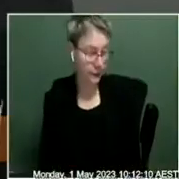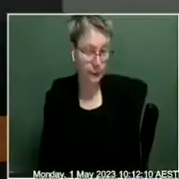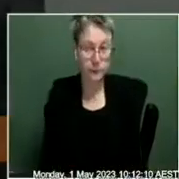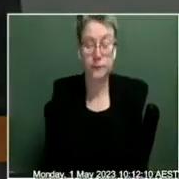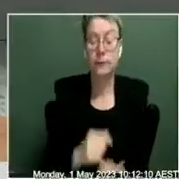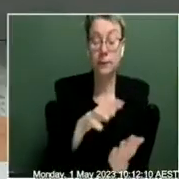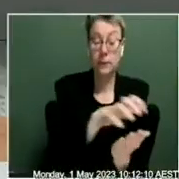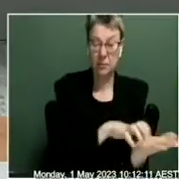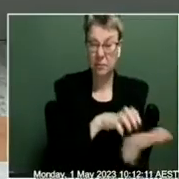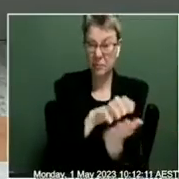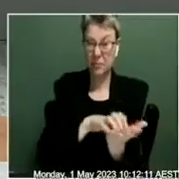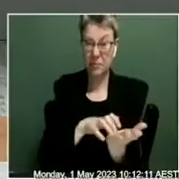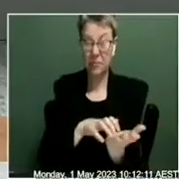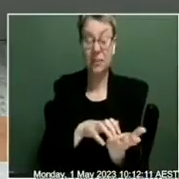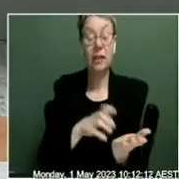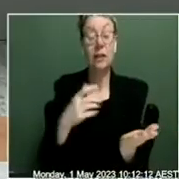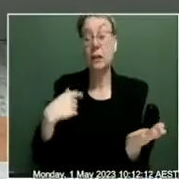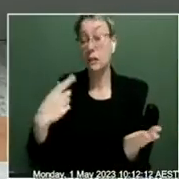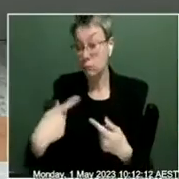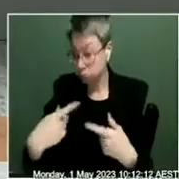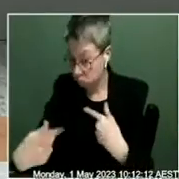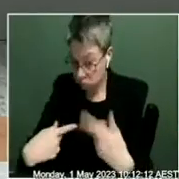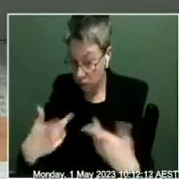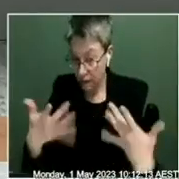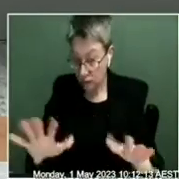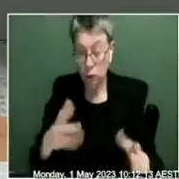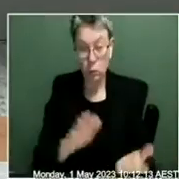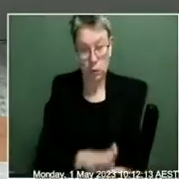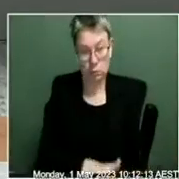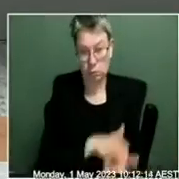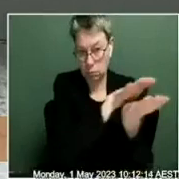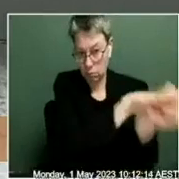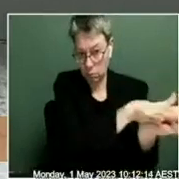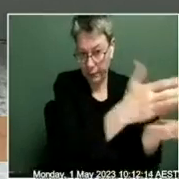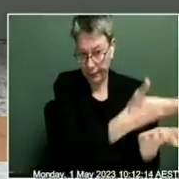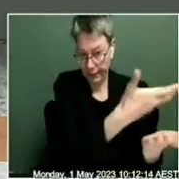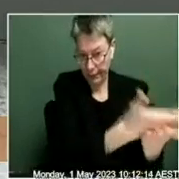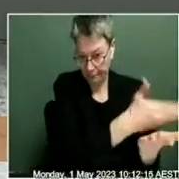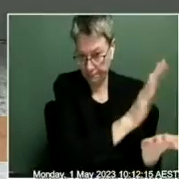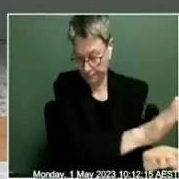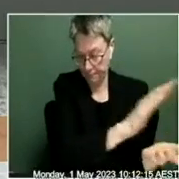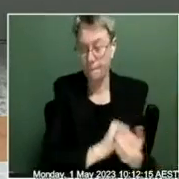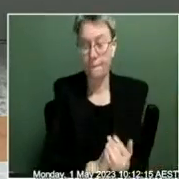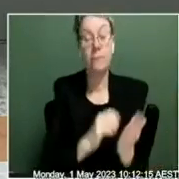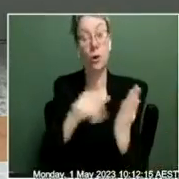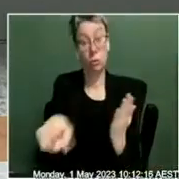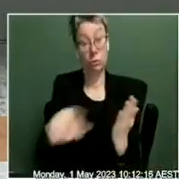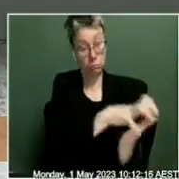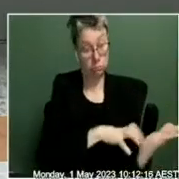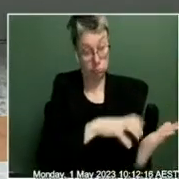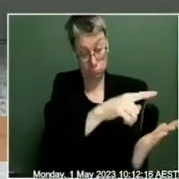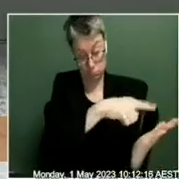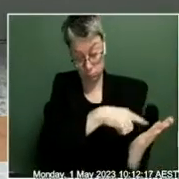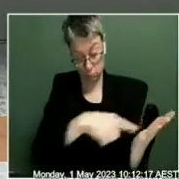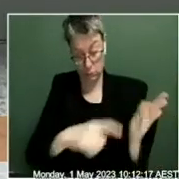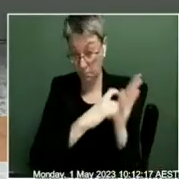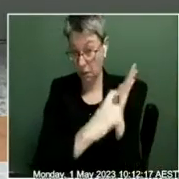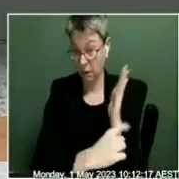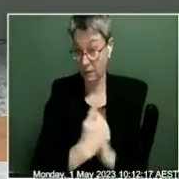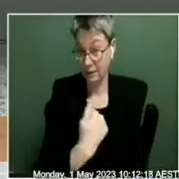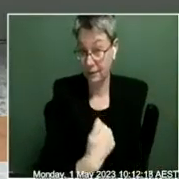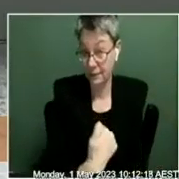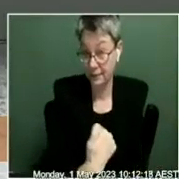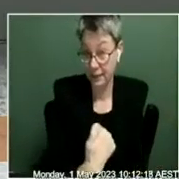of the statement, the department accepts that ongoing and systemic racism and discrimination